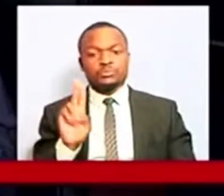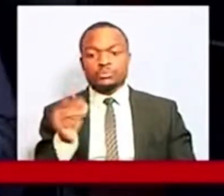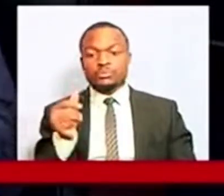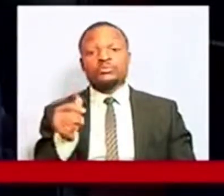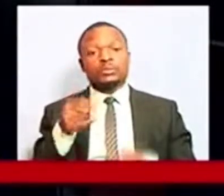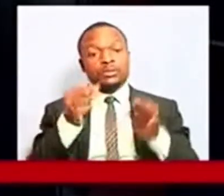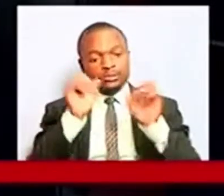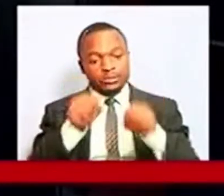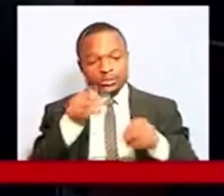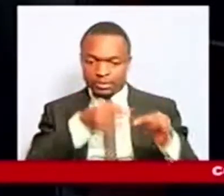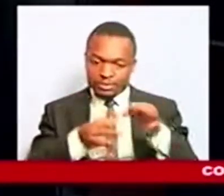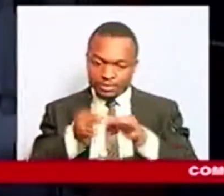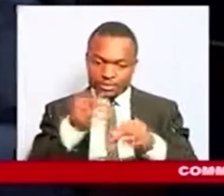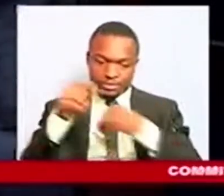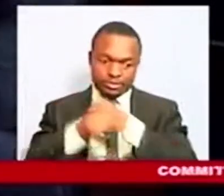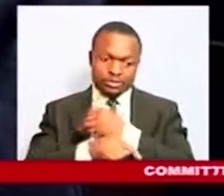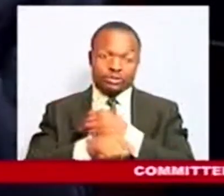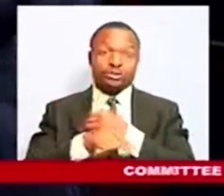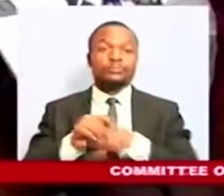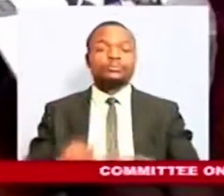you can clarify. Thank you.